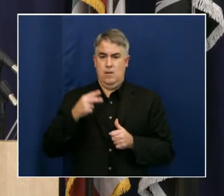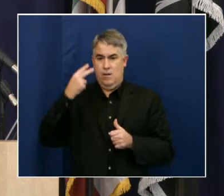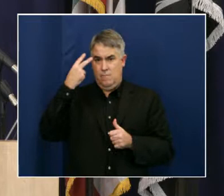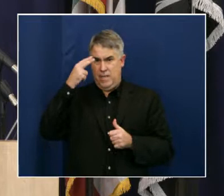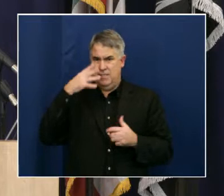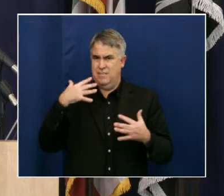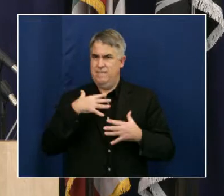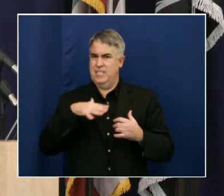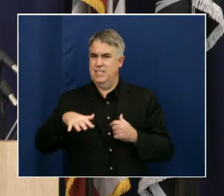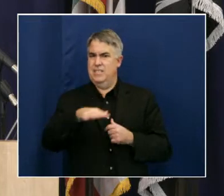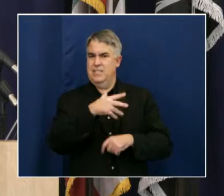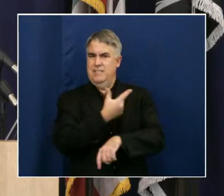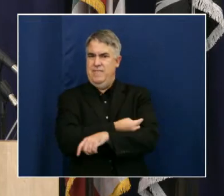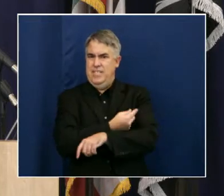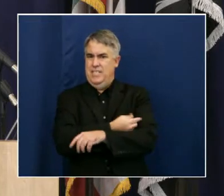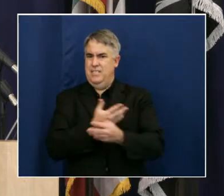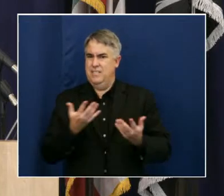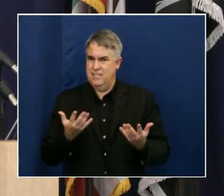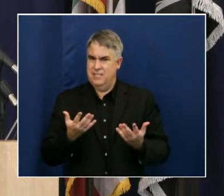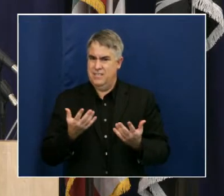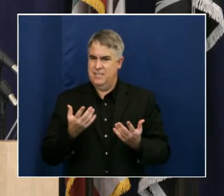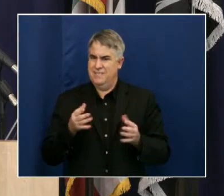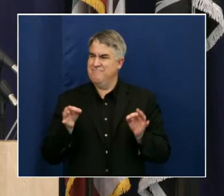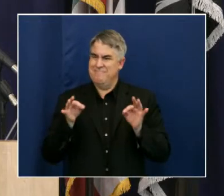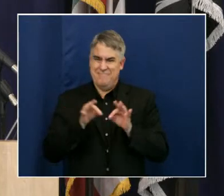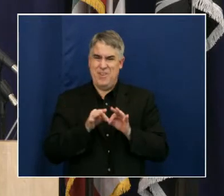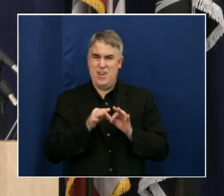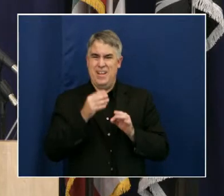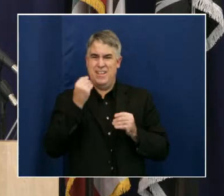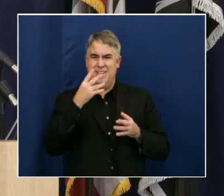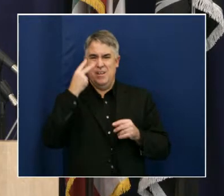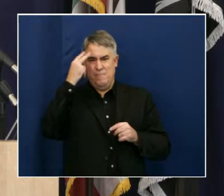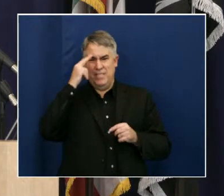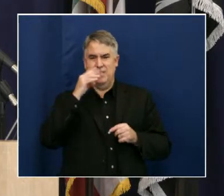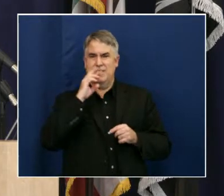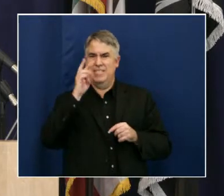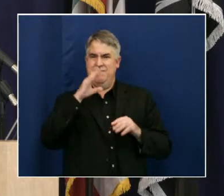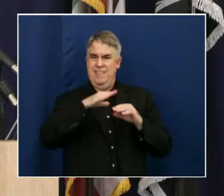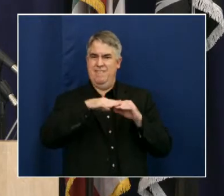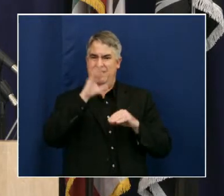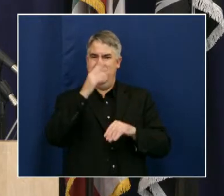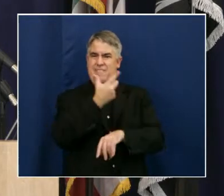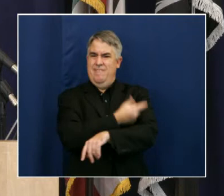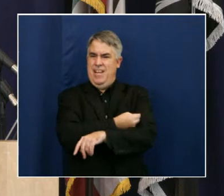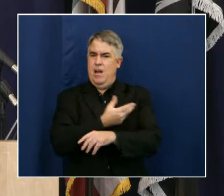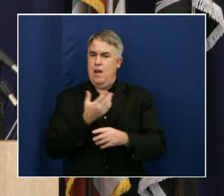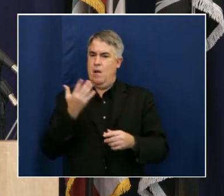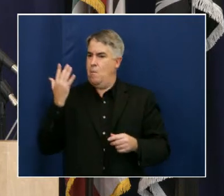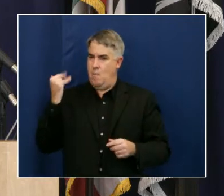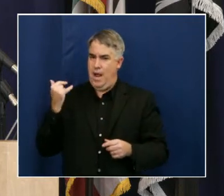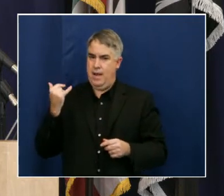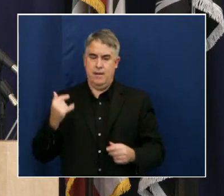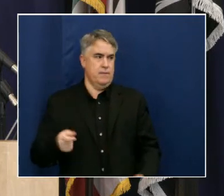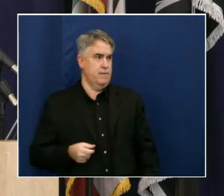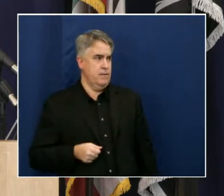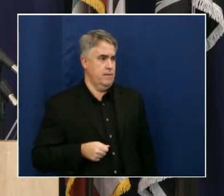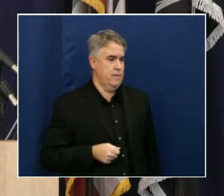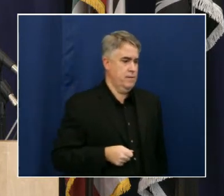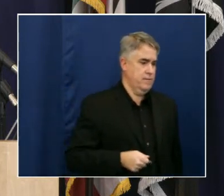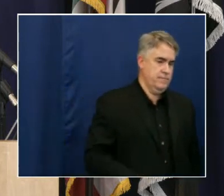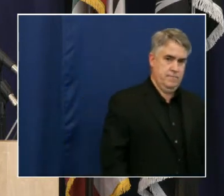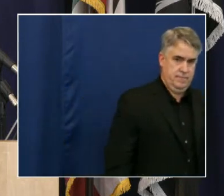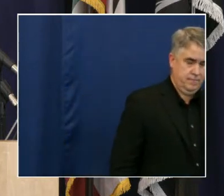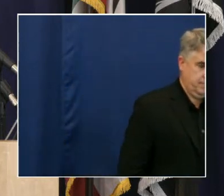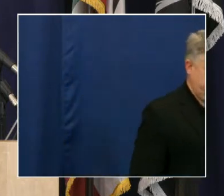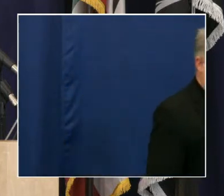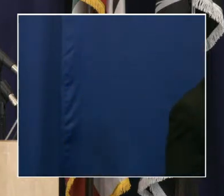COVID-19 vaccines, but why is it important for Latinos over 65 to get vaccinated? Muchas gracias por la pregunta. La pregunta es